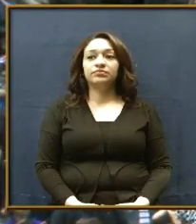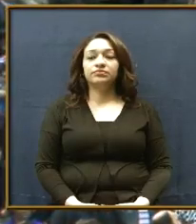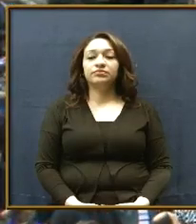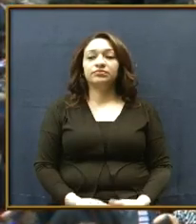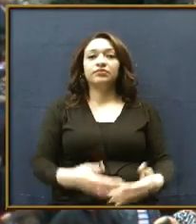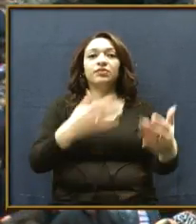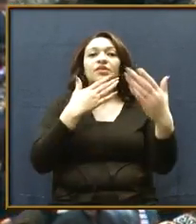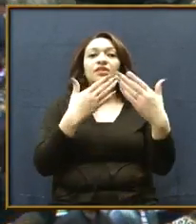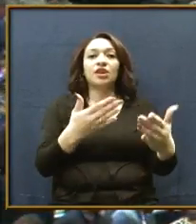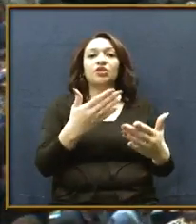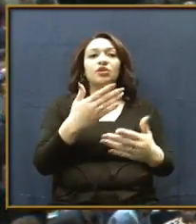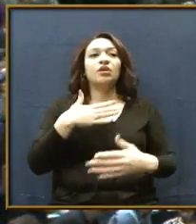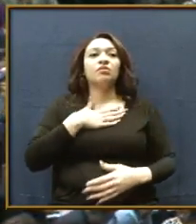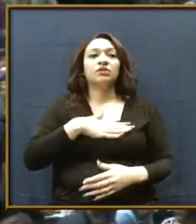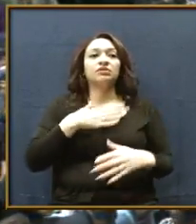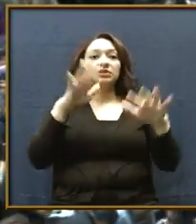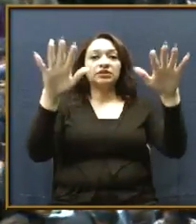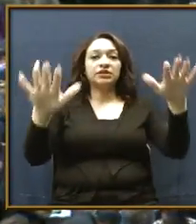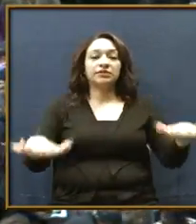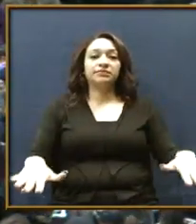Thank you. Please be seated.